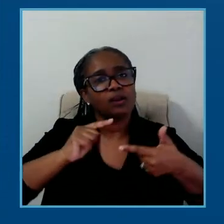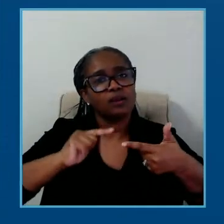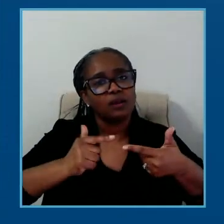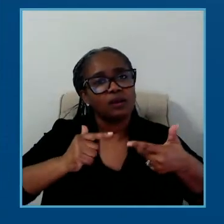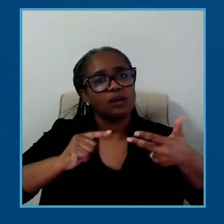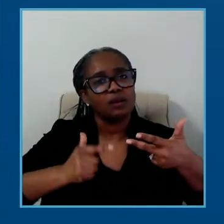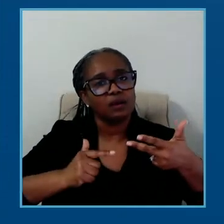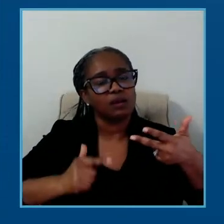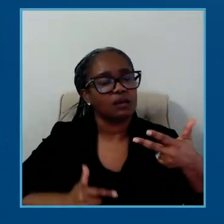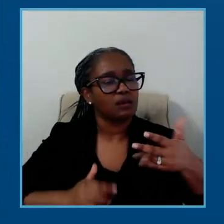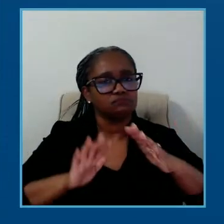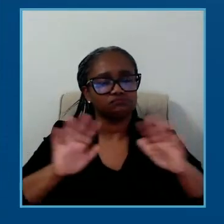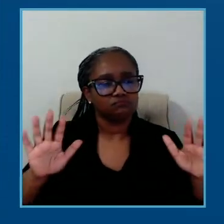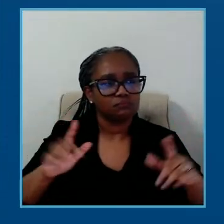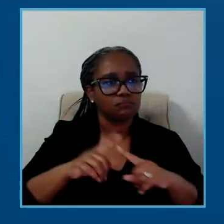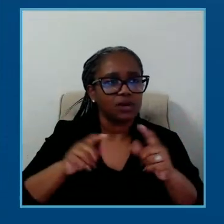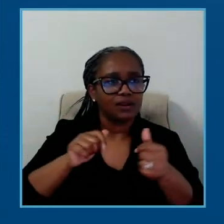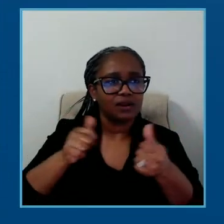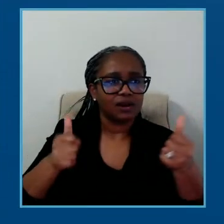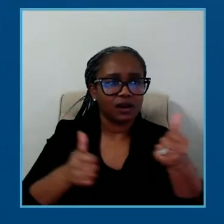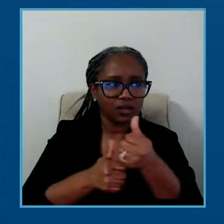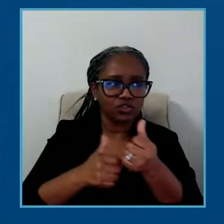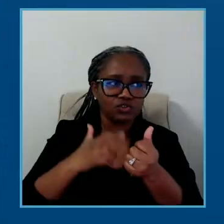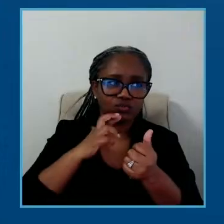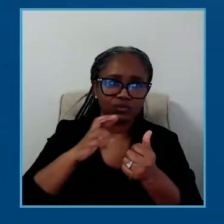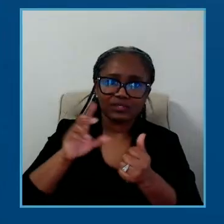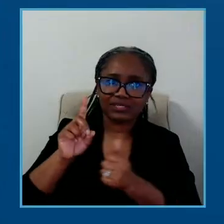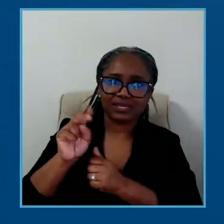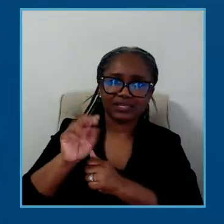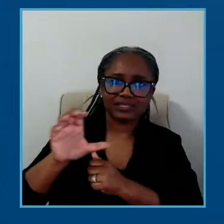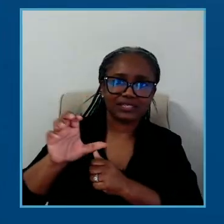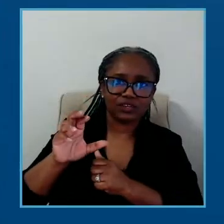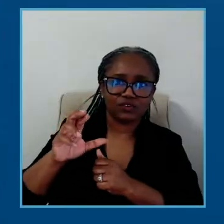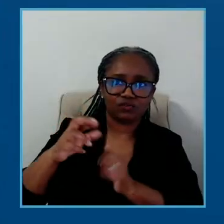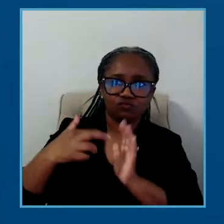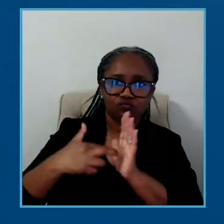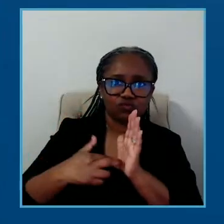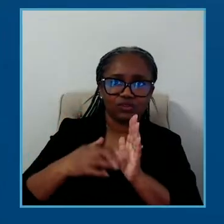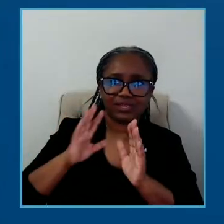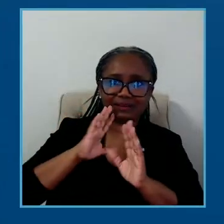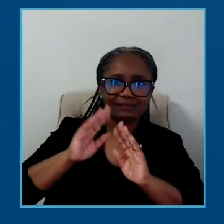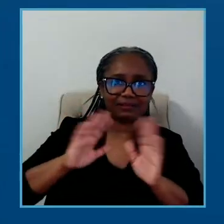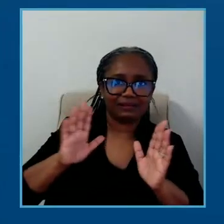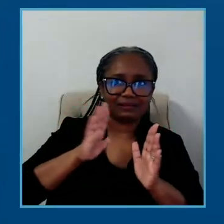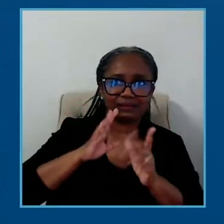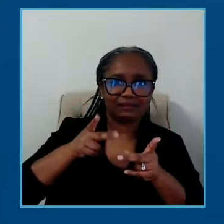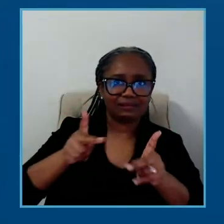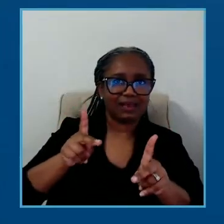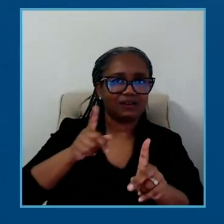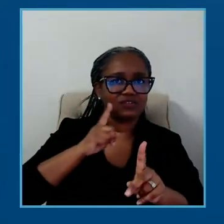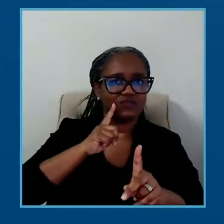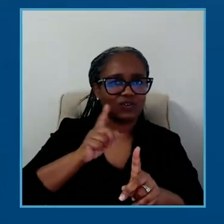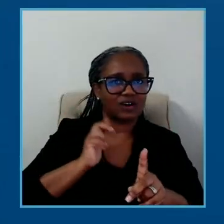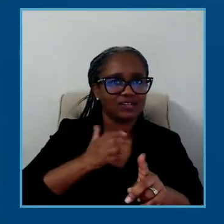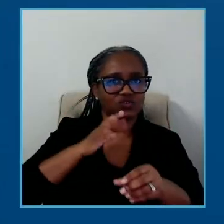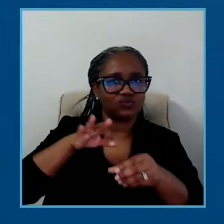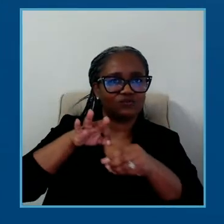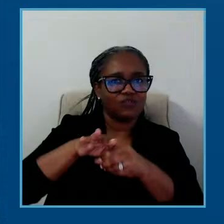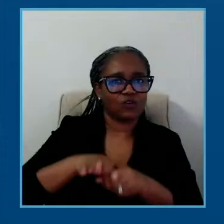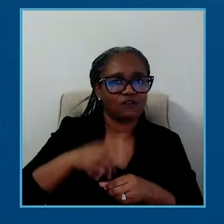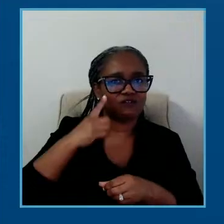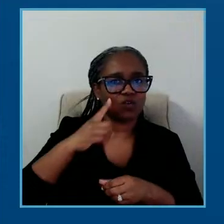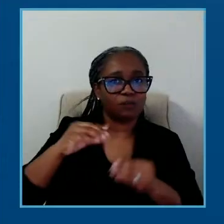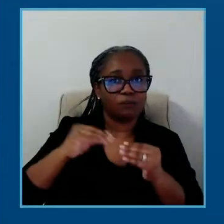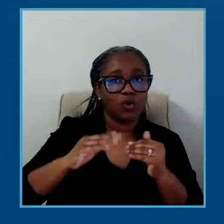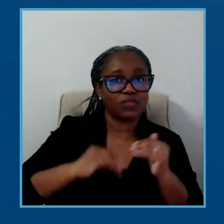rules, which ultimately govern, it clearly allows for more than one vice chair spot to be voted on at a time. And given the unique gender role